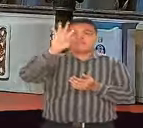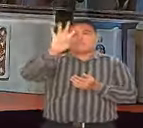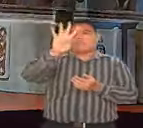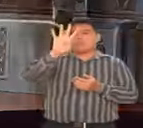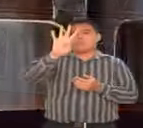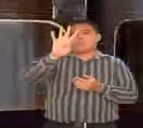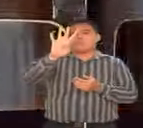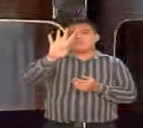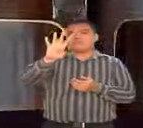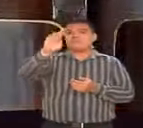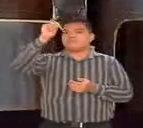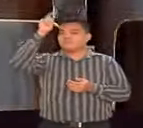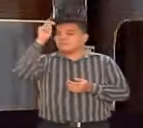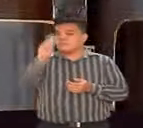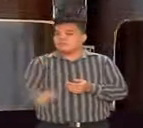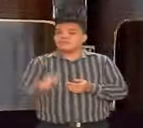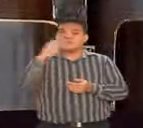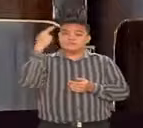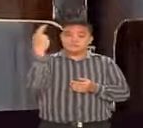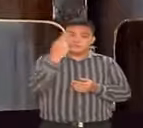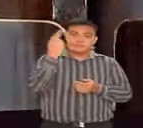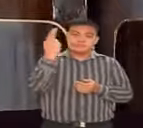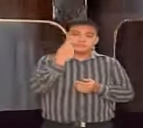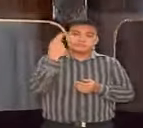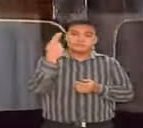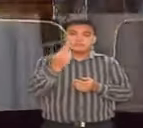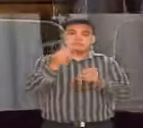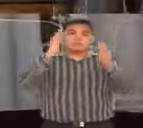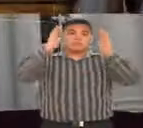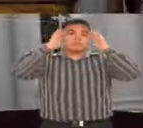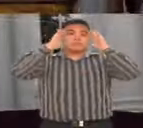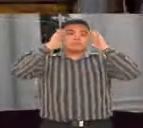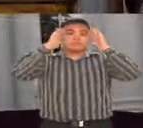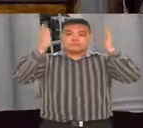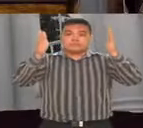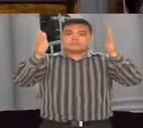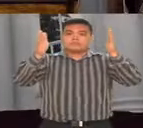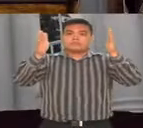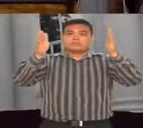Number four, God uses cautious people.